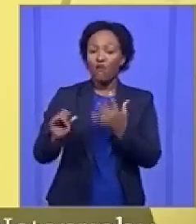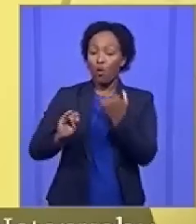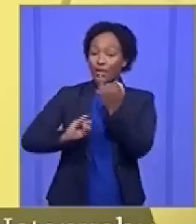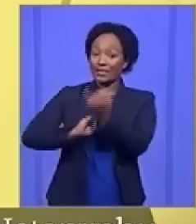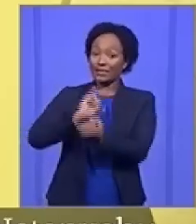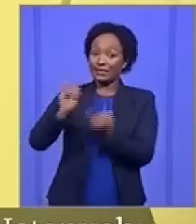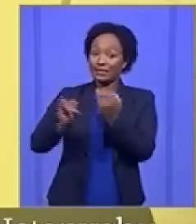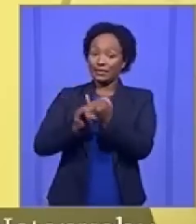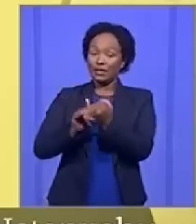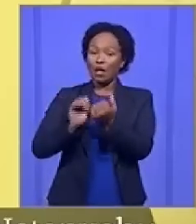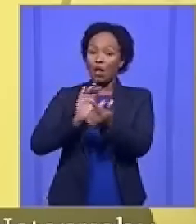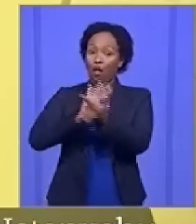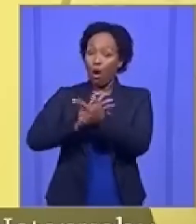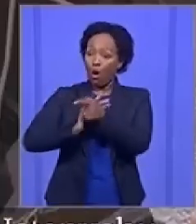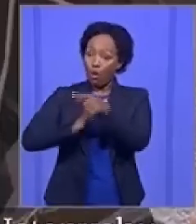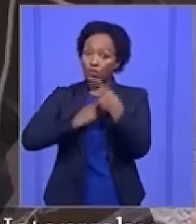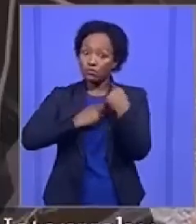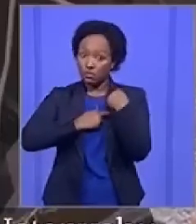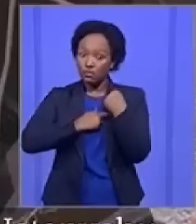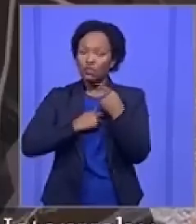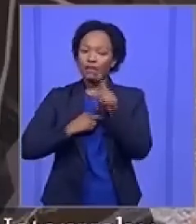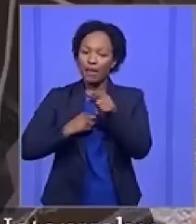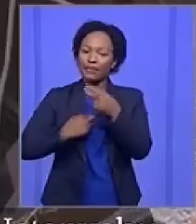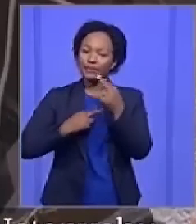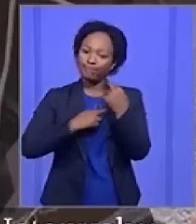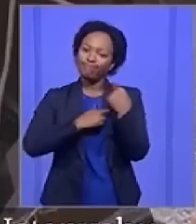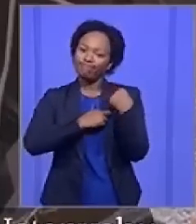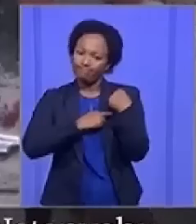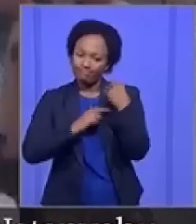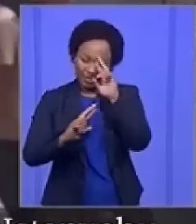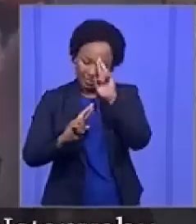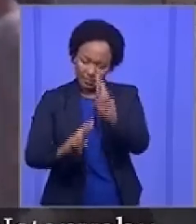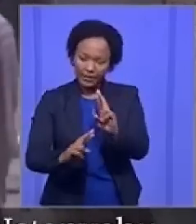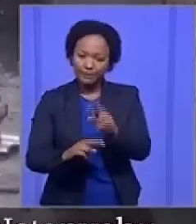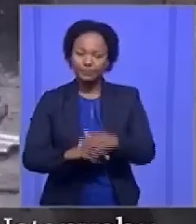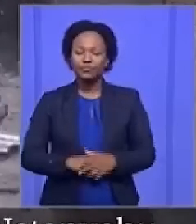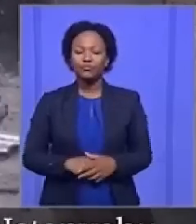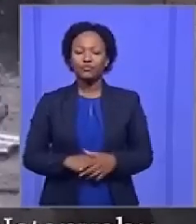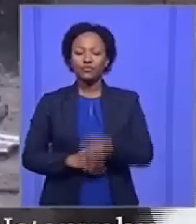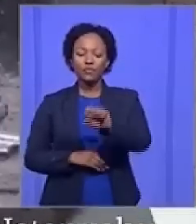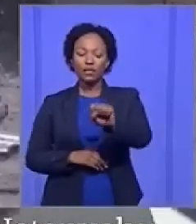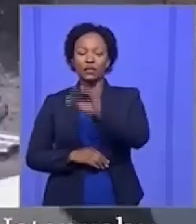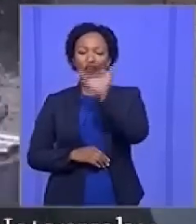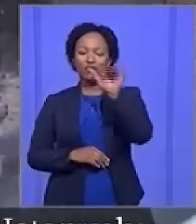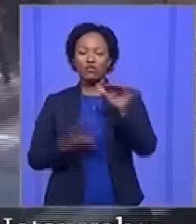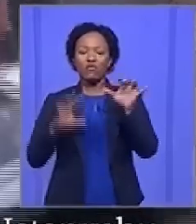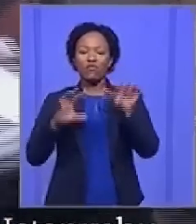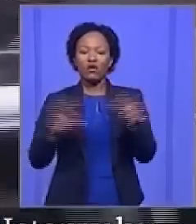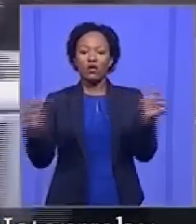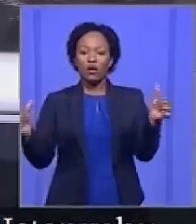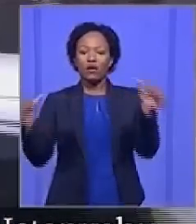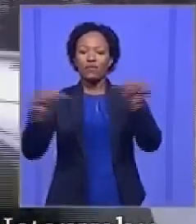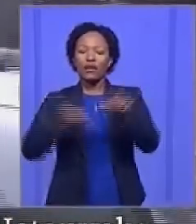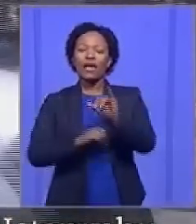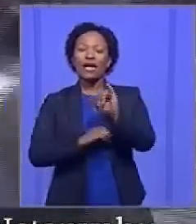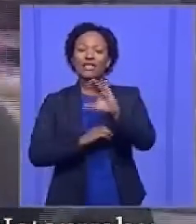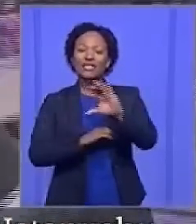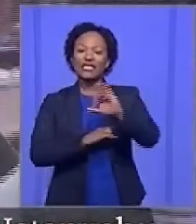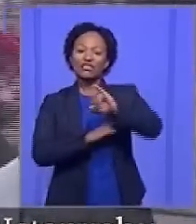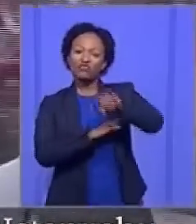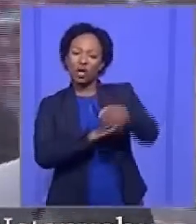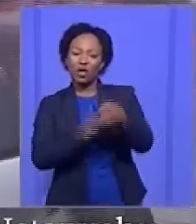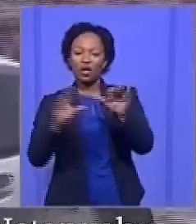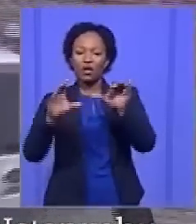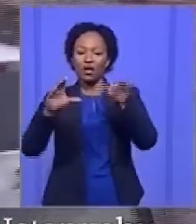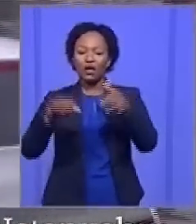international sort of legal obligations. Afrika Borwa ile ya boela ya qobelleha ho kgutlela lekgotleng la lefatshe ho leka ho netefatsa hore